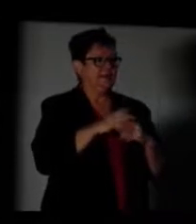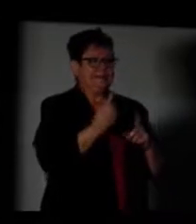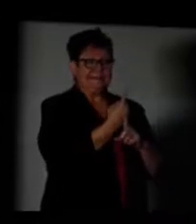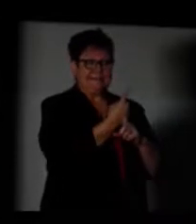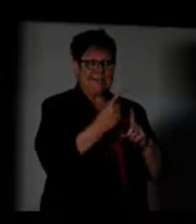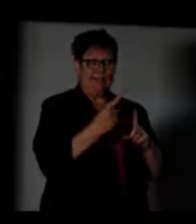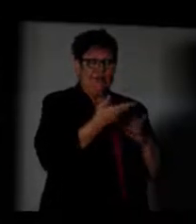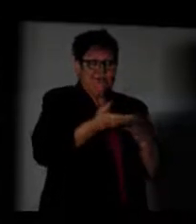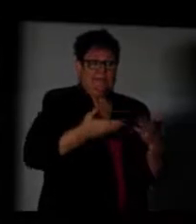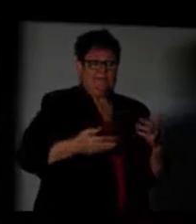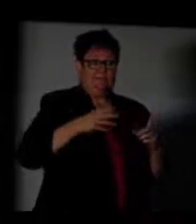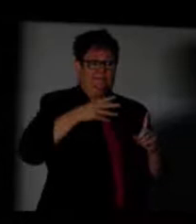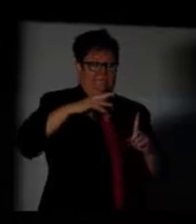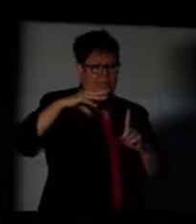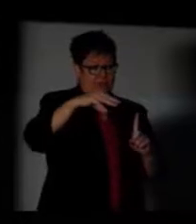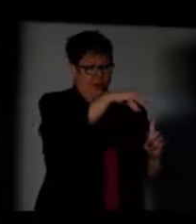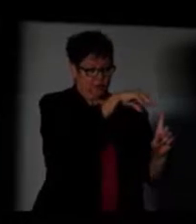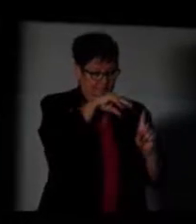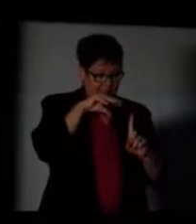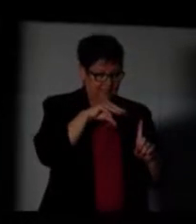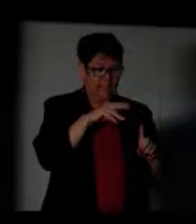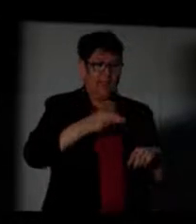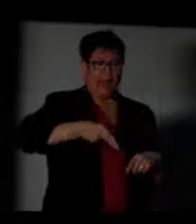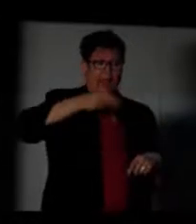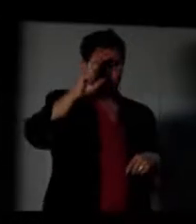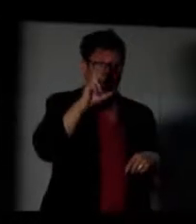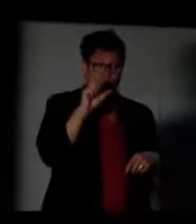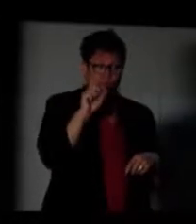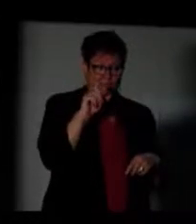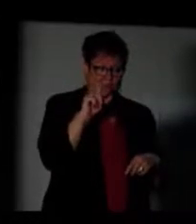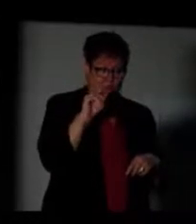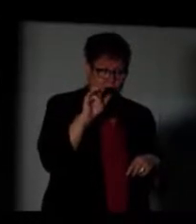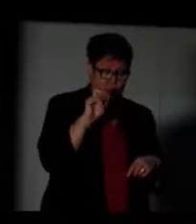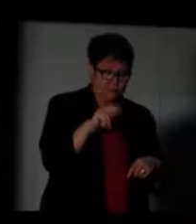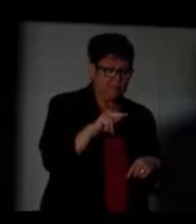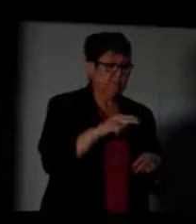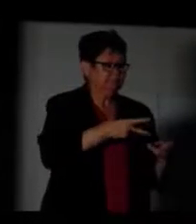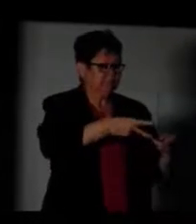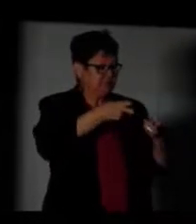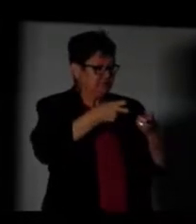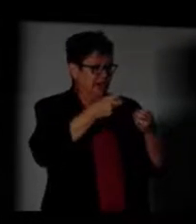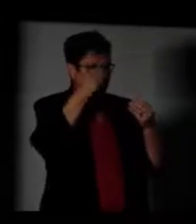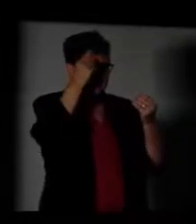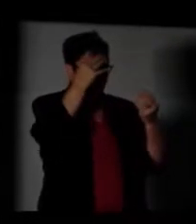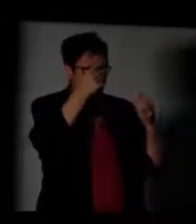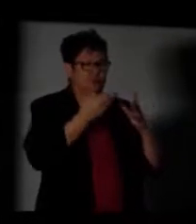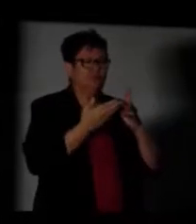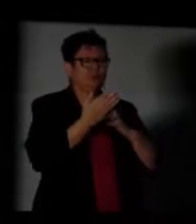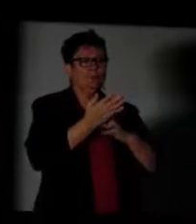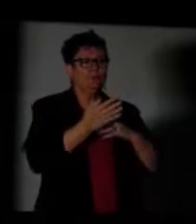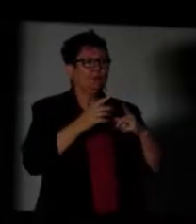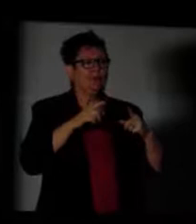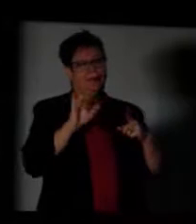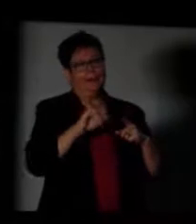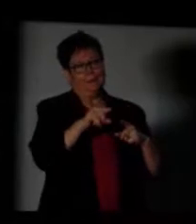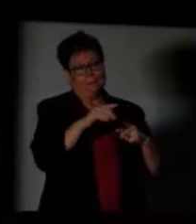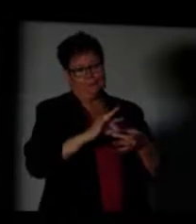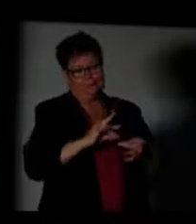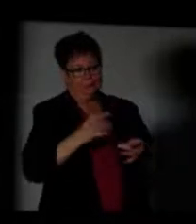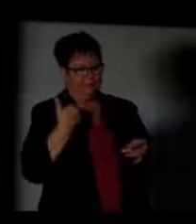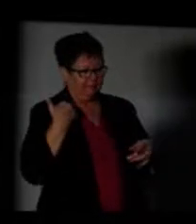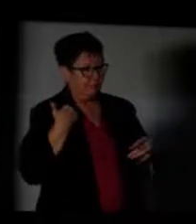photography, high resolution photography, then extracting the information through a combination typically of crowdsourcing and with a dedicated pool